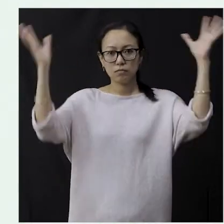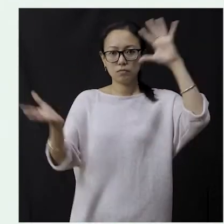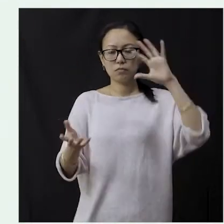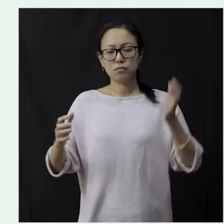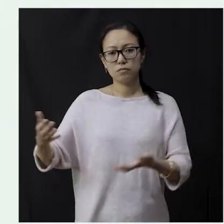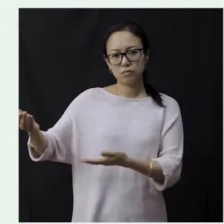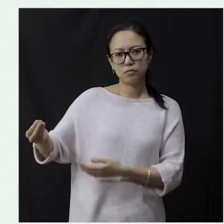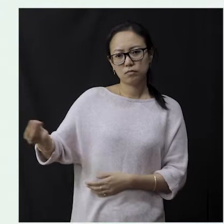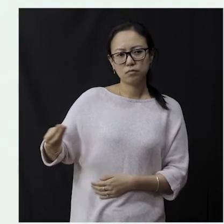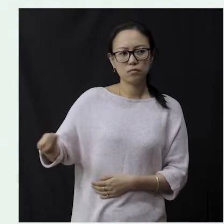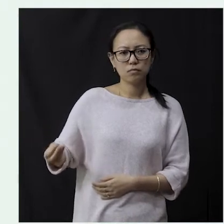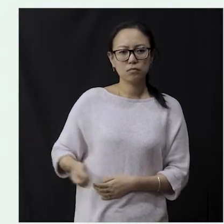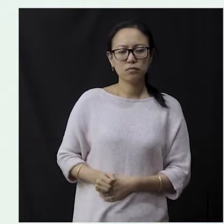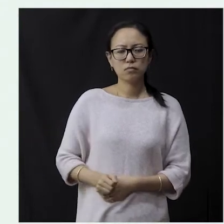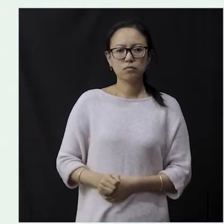number 72.